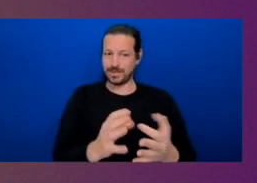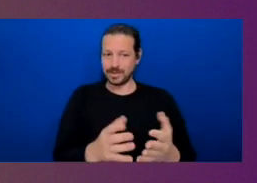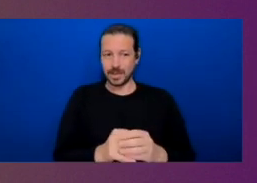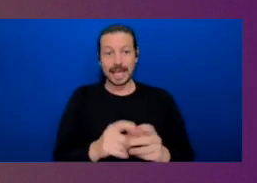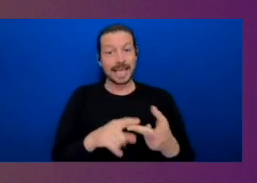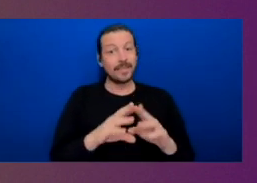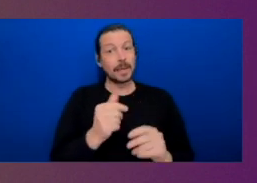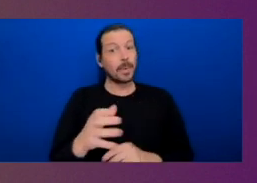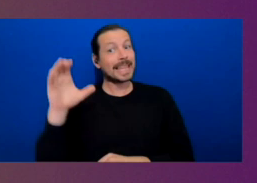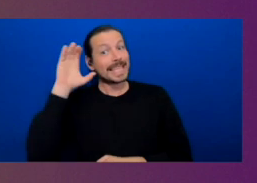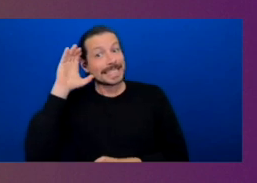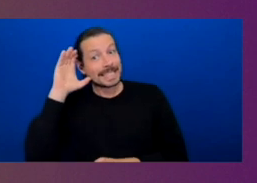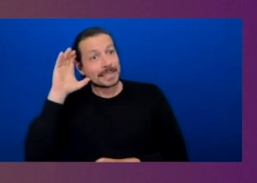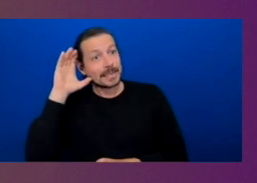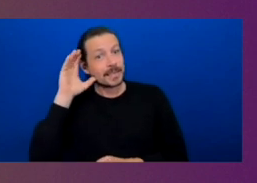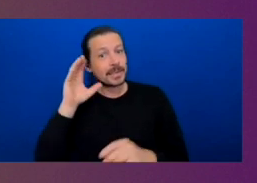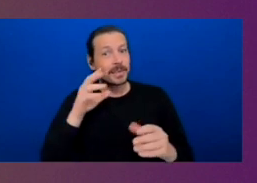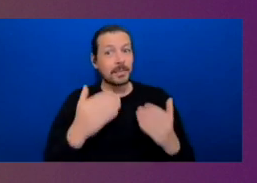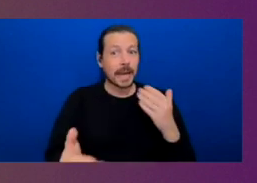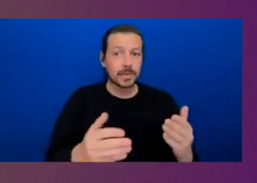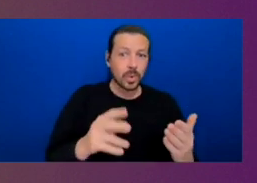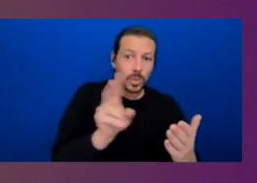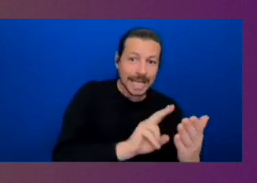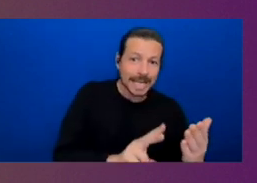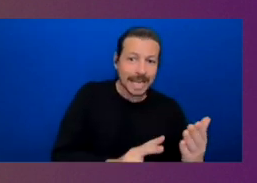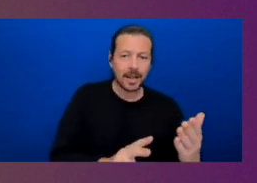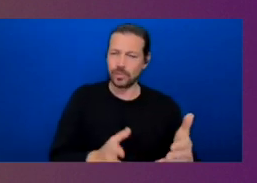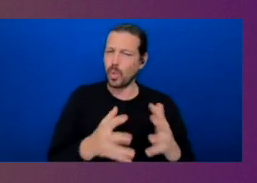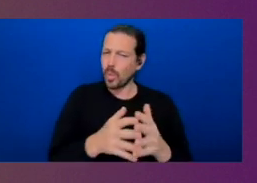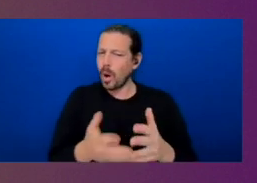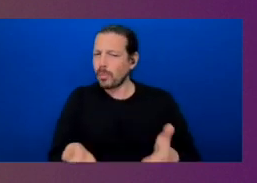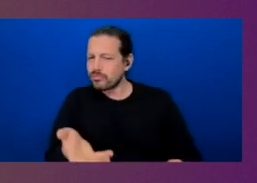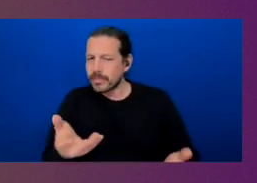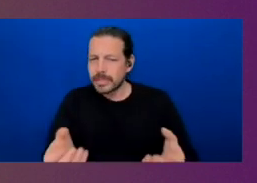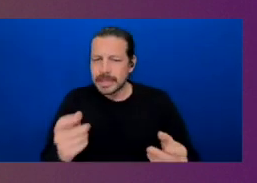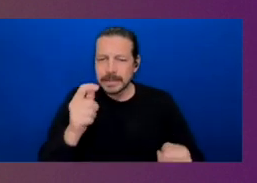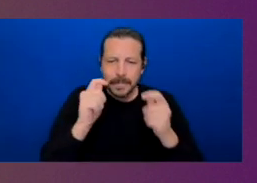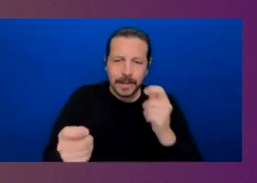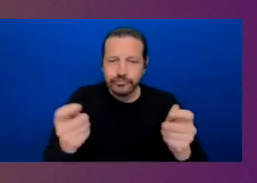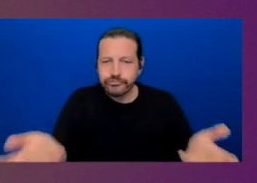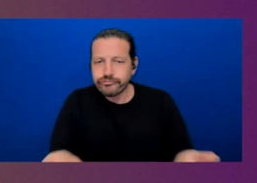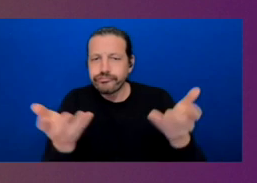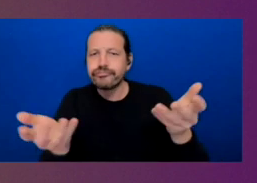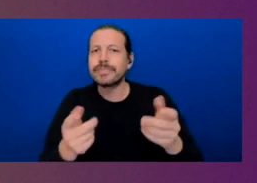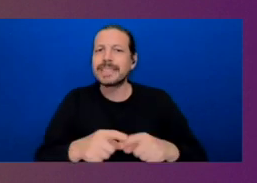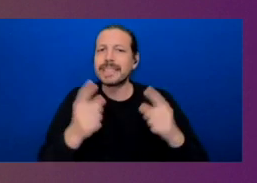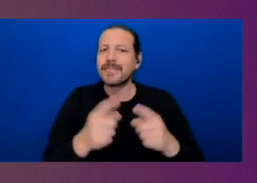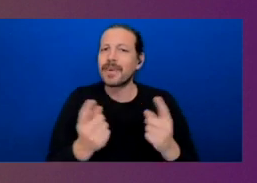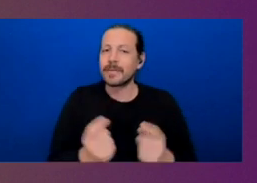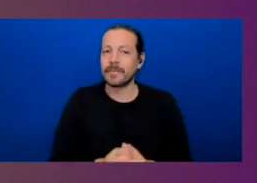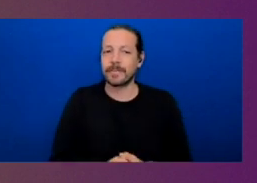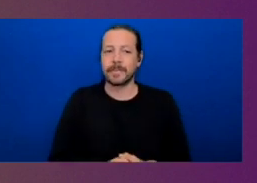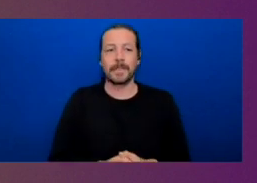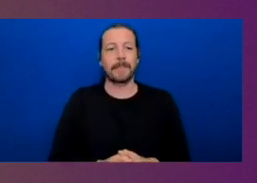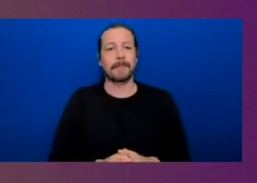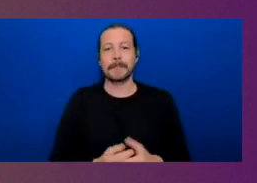to content, and feel free to experiment with that and to design good experiences, because they're all different modes of interaction. What's it like when